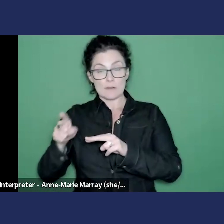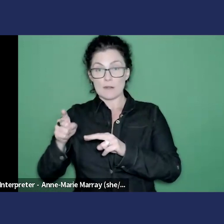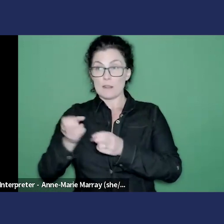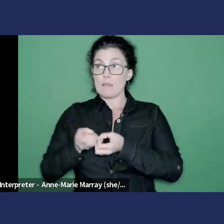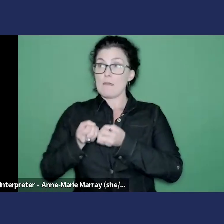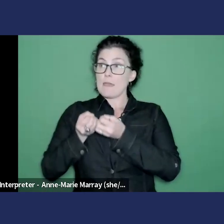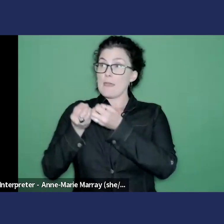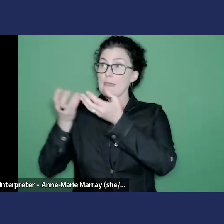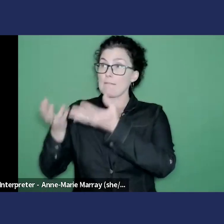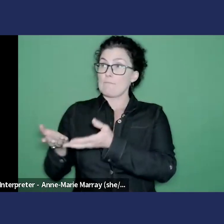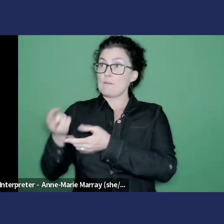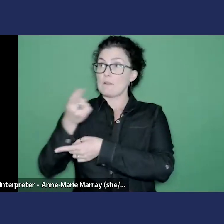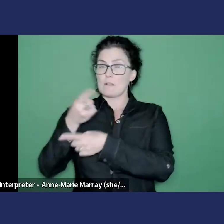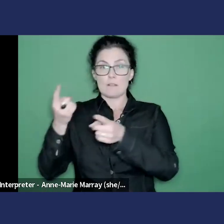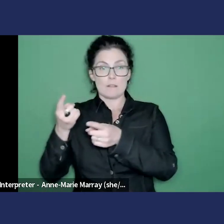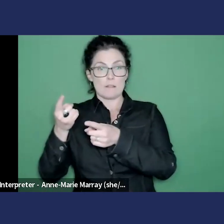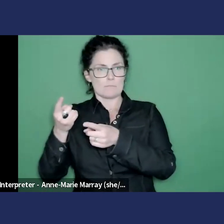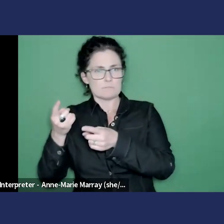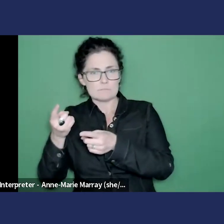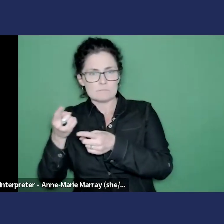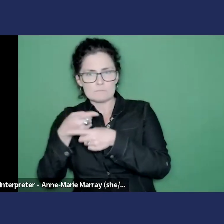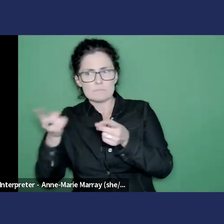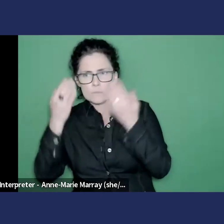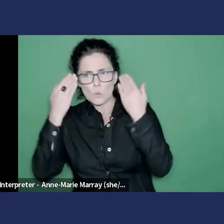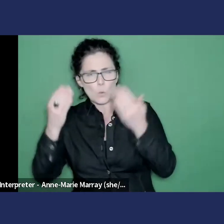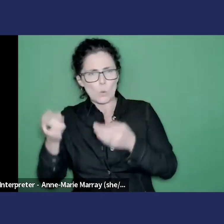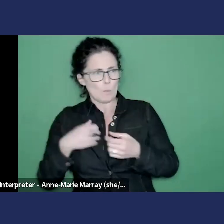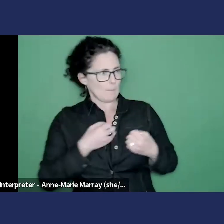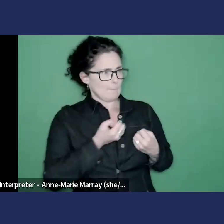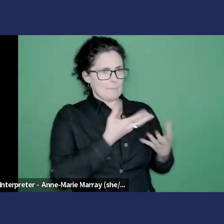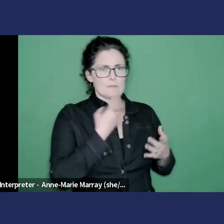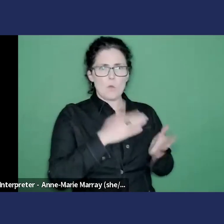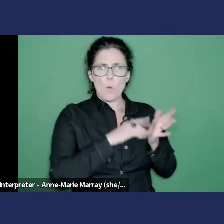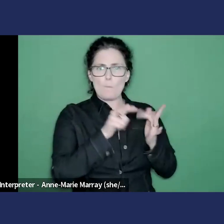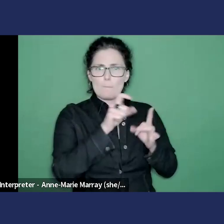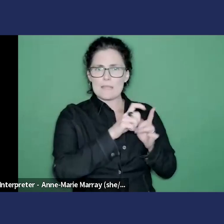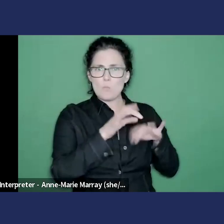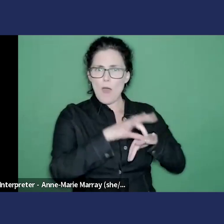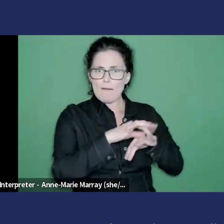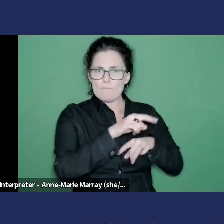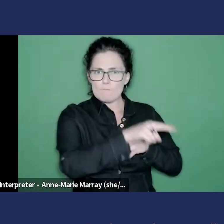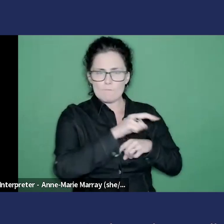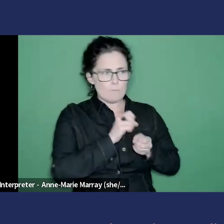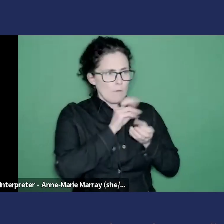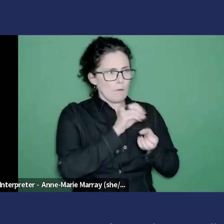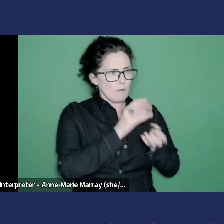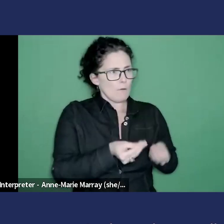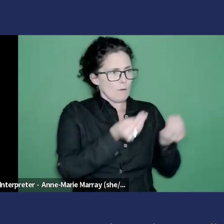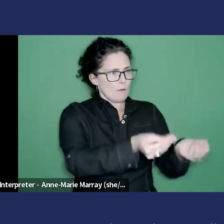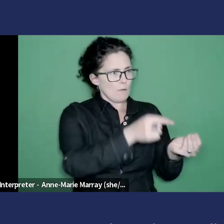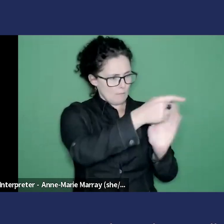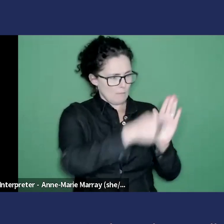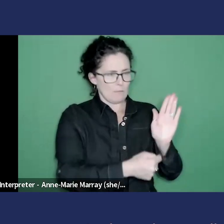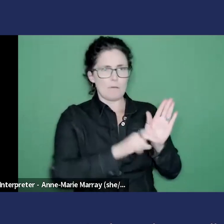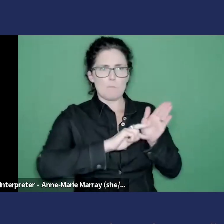and they don't know about that. That can have an impact as well. And all,